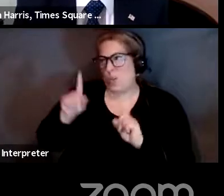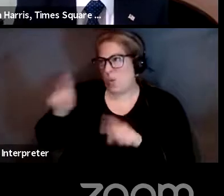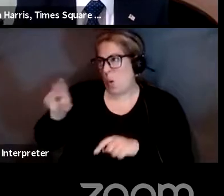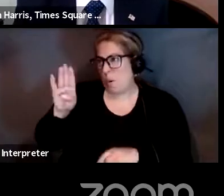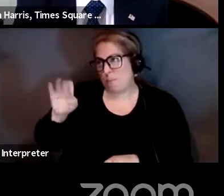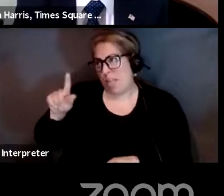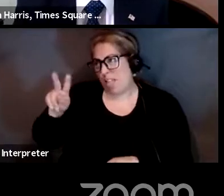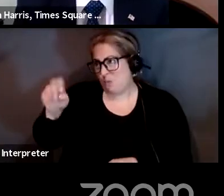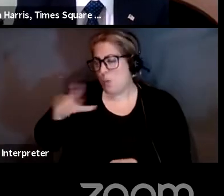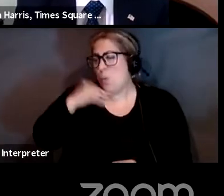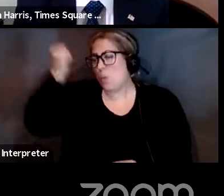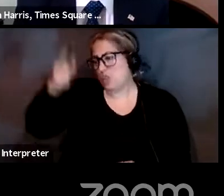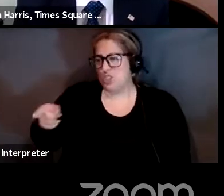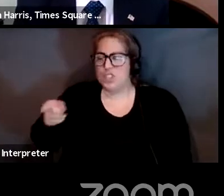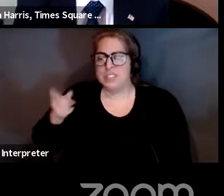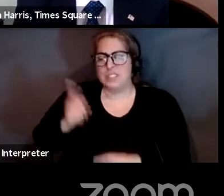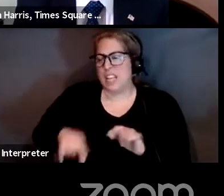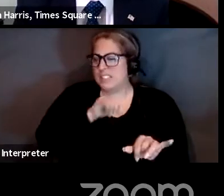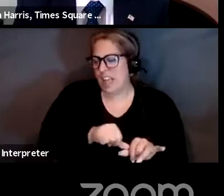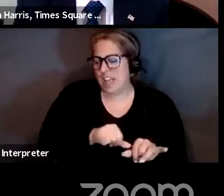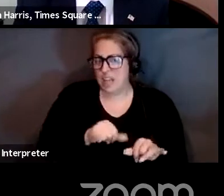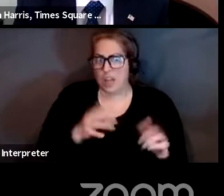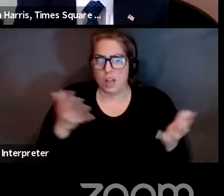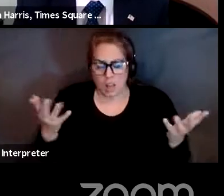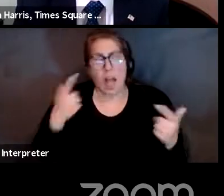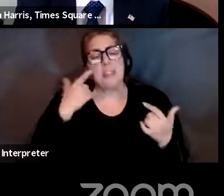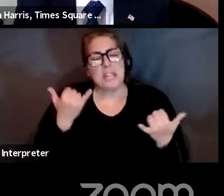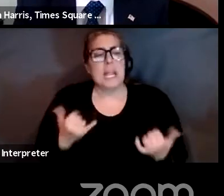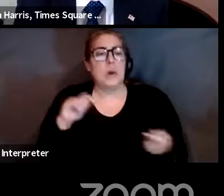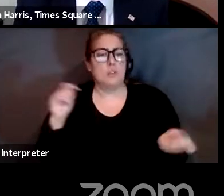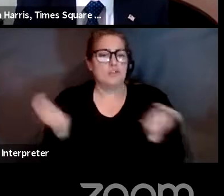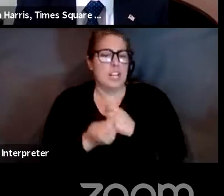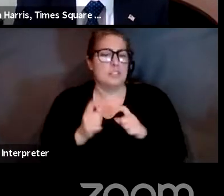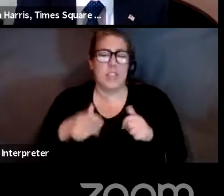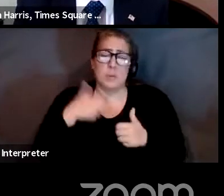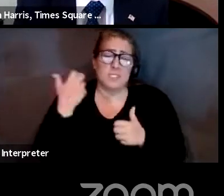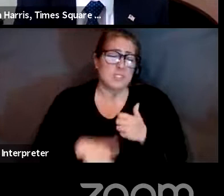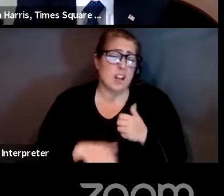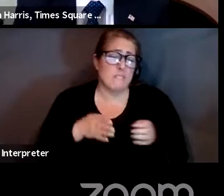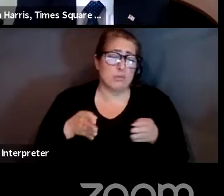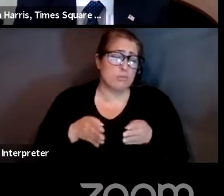Bellevue. I think things have changed now, but it was a difficult road.